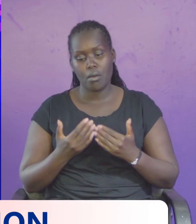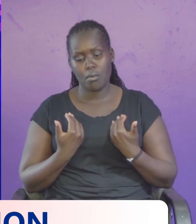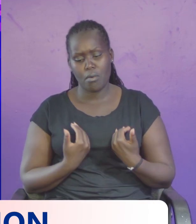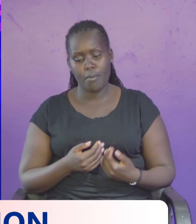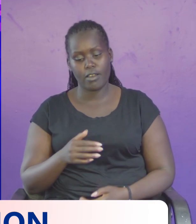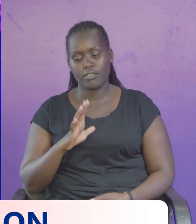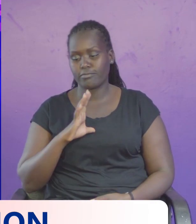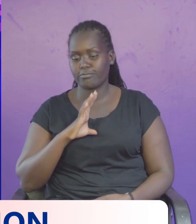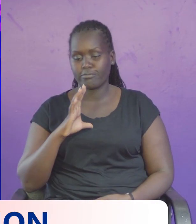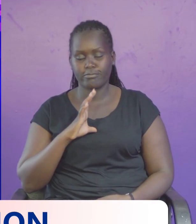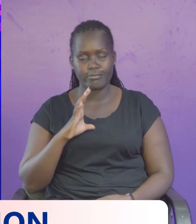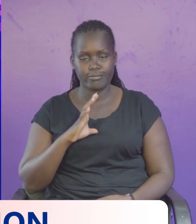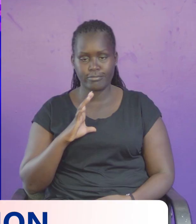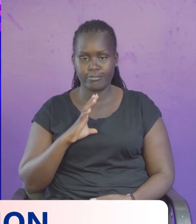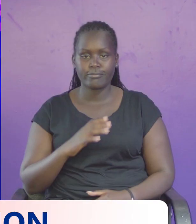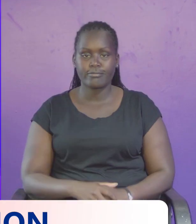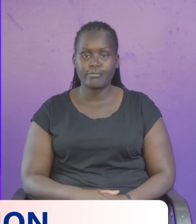I'm grateful to God. You know, it's